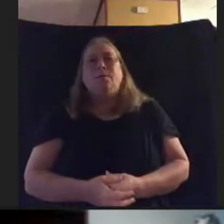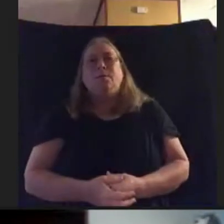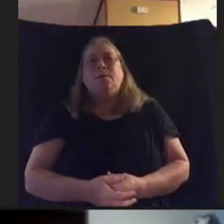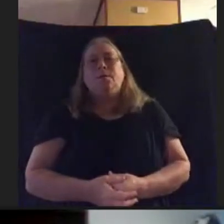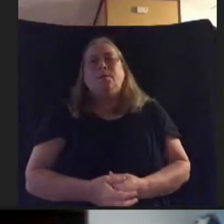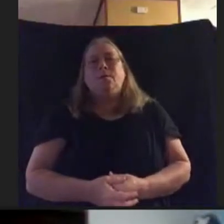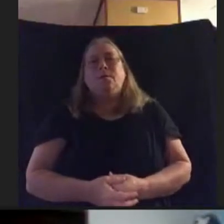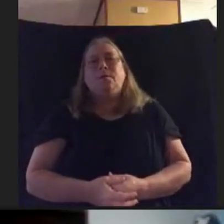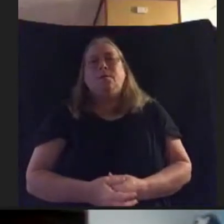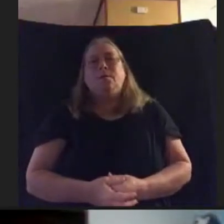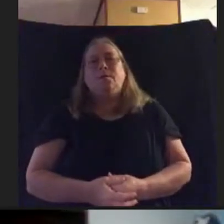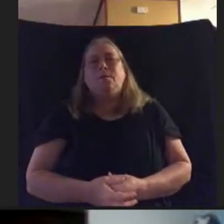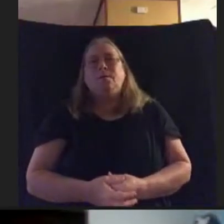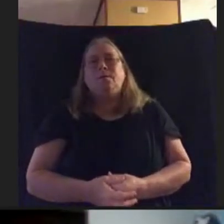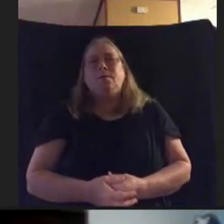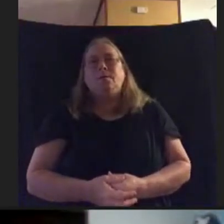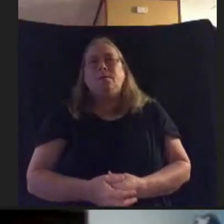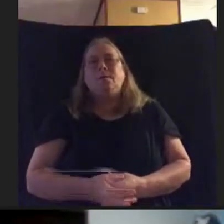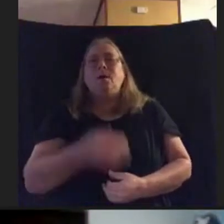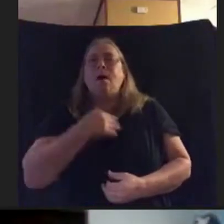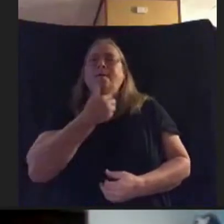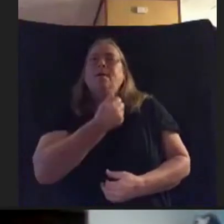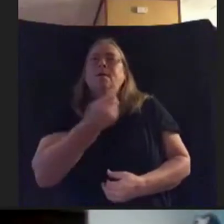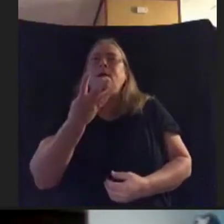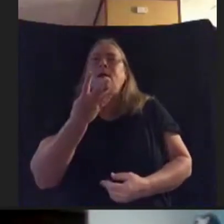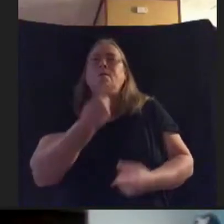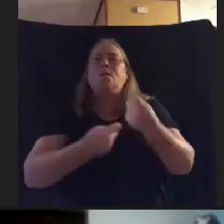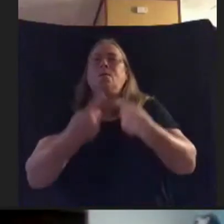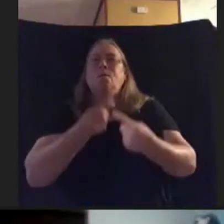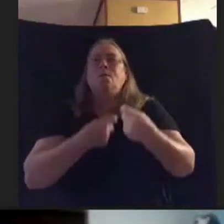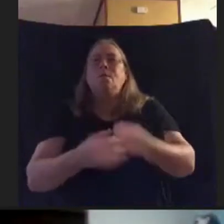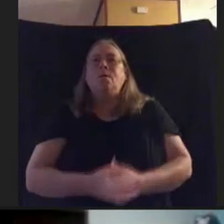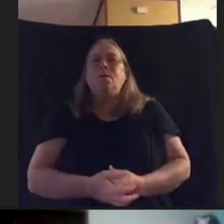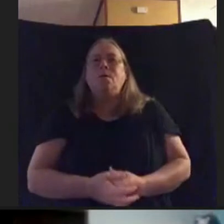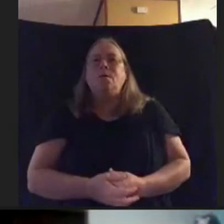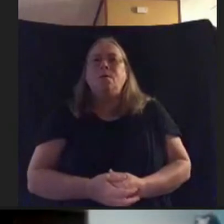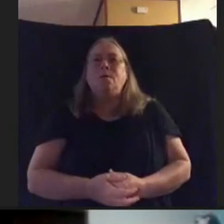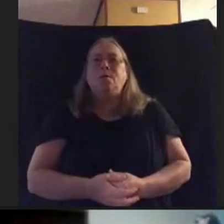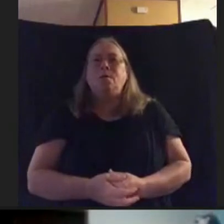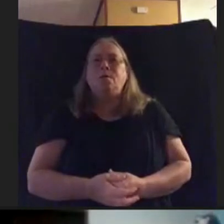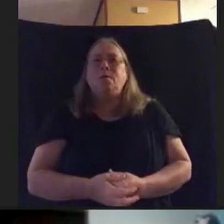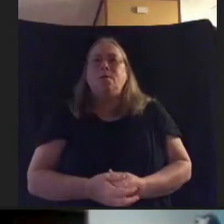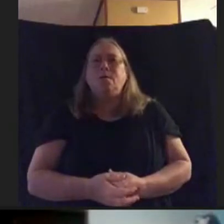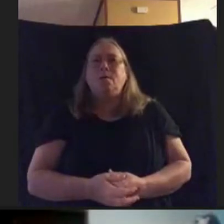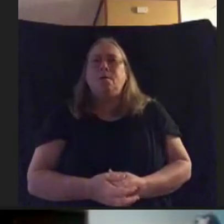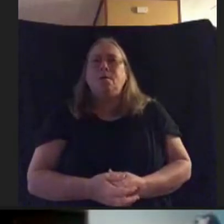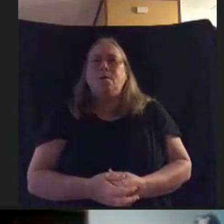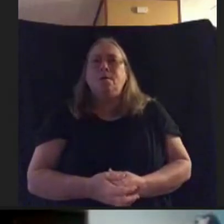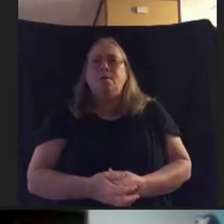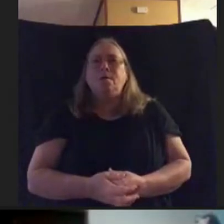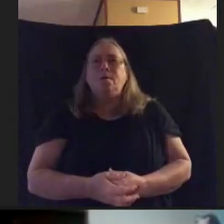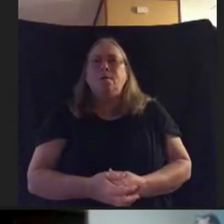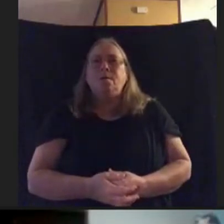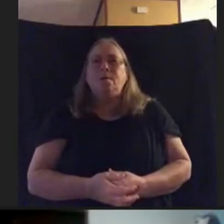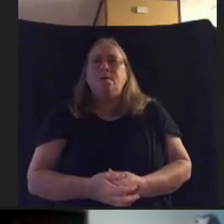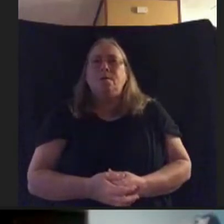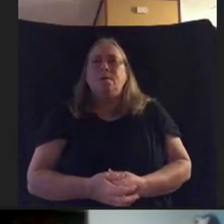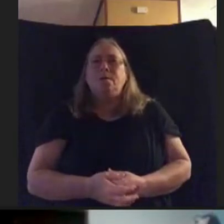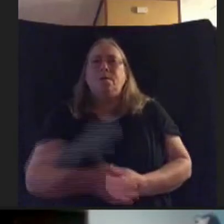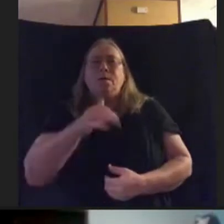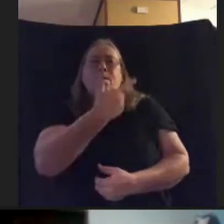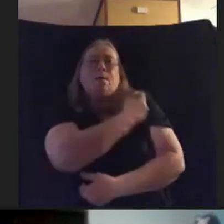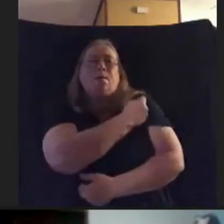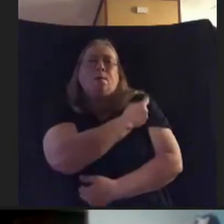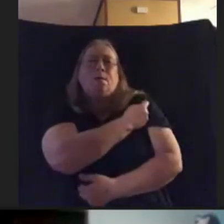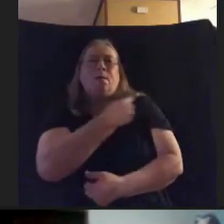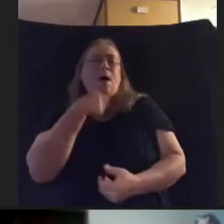Okay, thank you. We have a couple questions here in a row about hospital administration of vaccines. And so I'm just going to read the question, and if